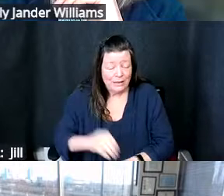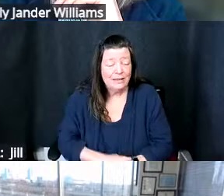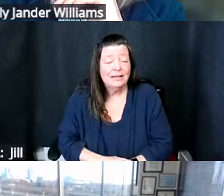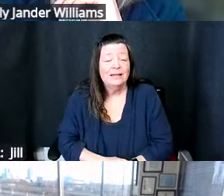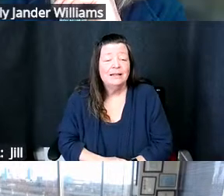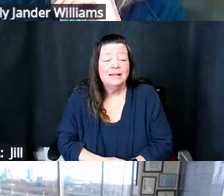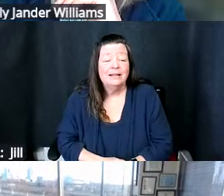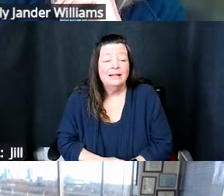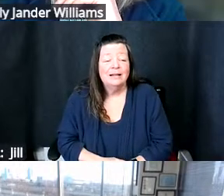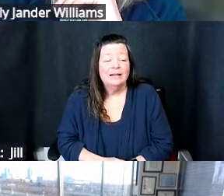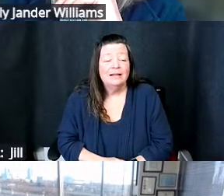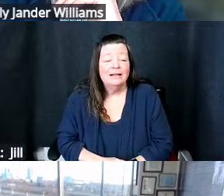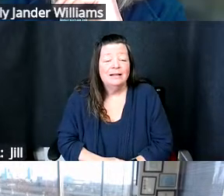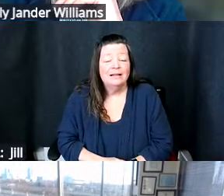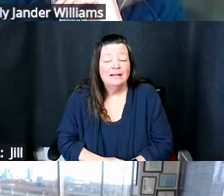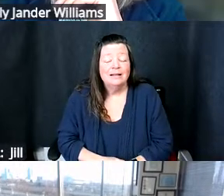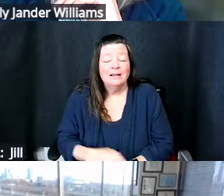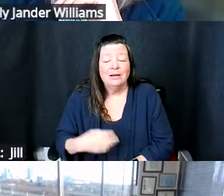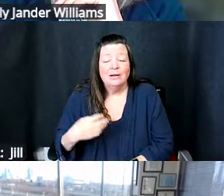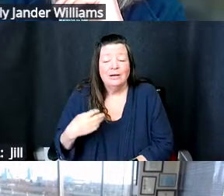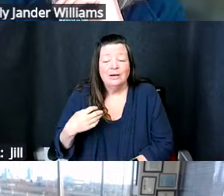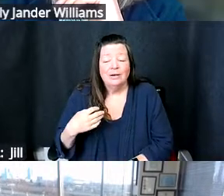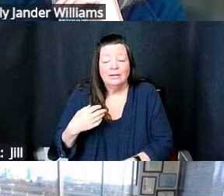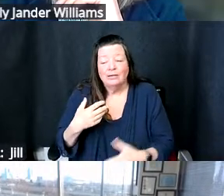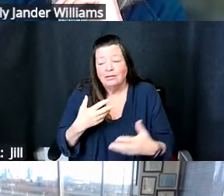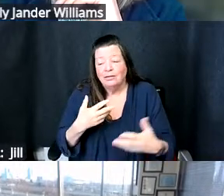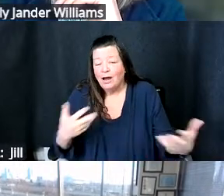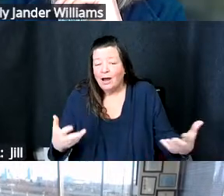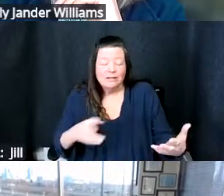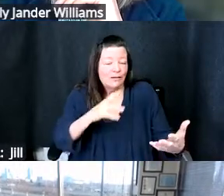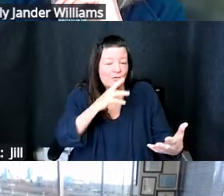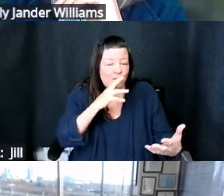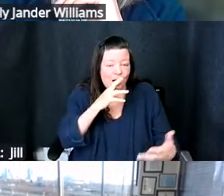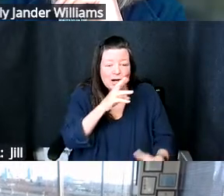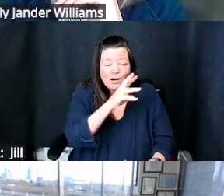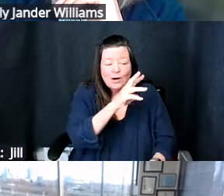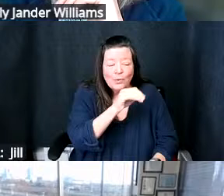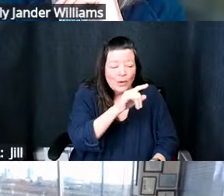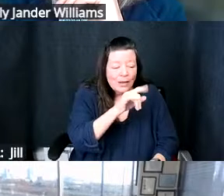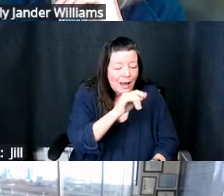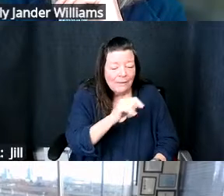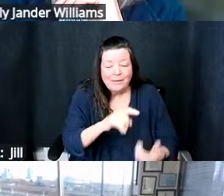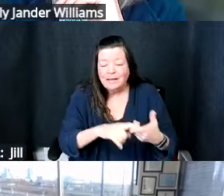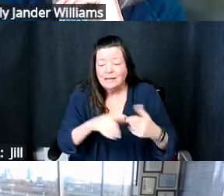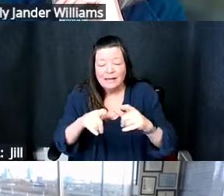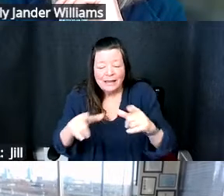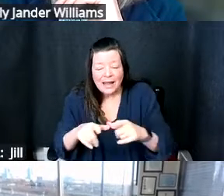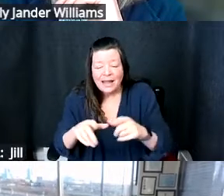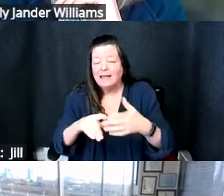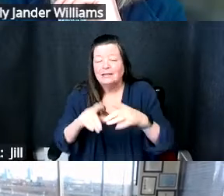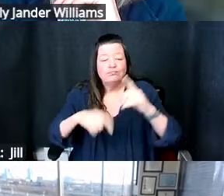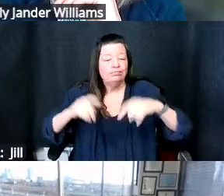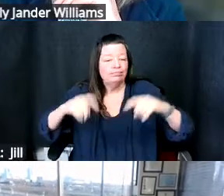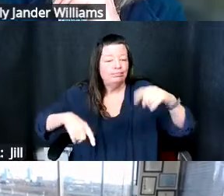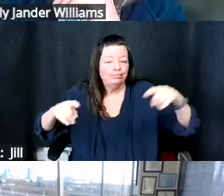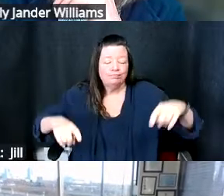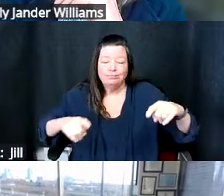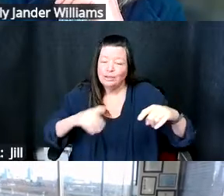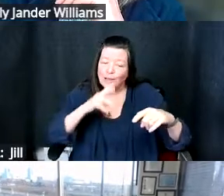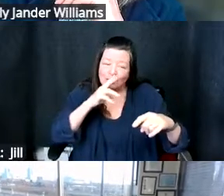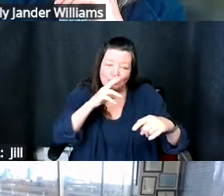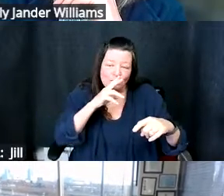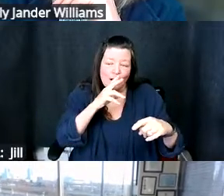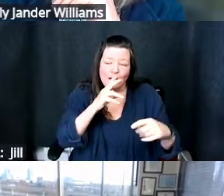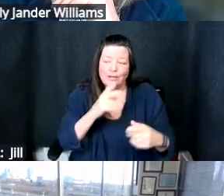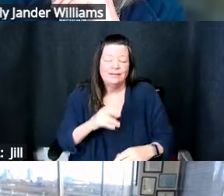so walk, ride your bike, lots of water, Willamette, Slough, Fern Ridge Lake, and oh yeah, University